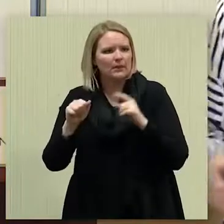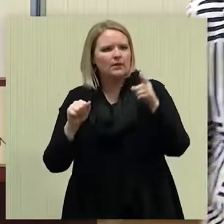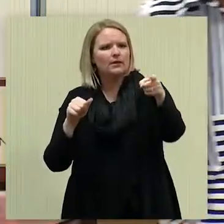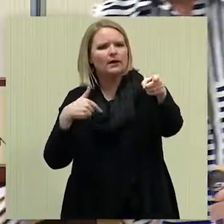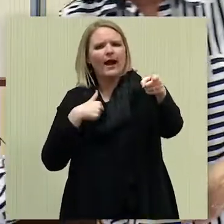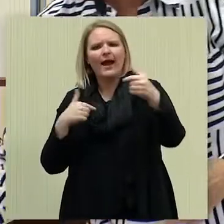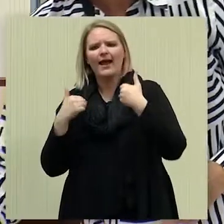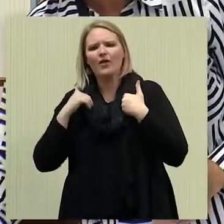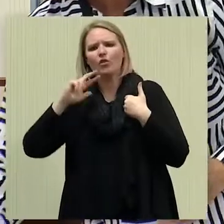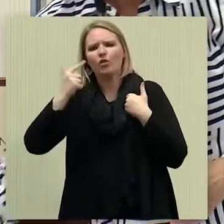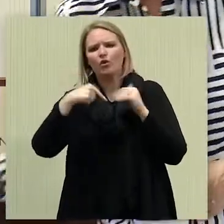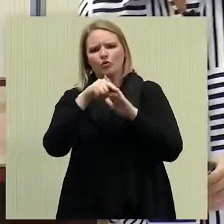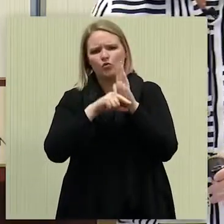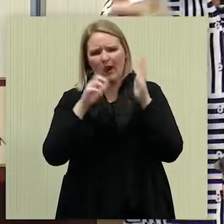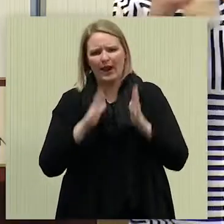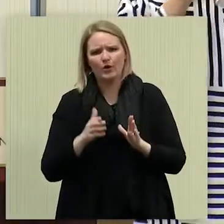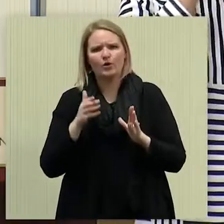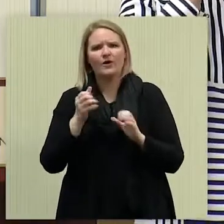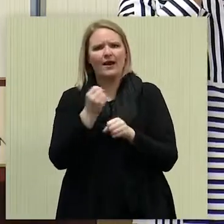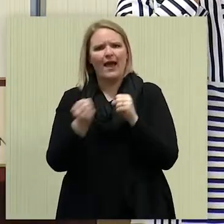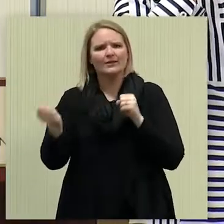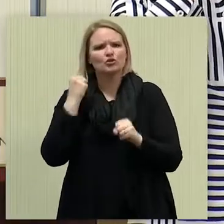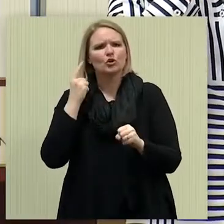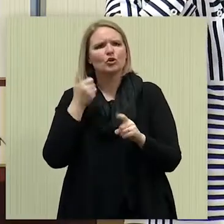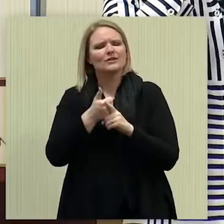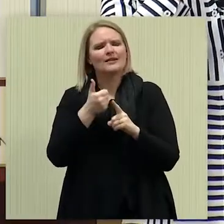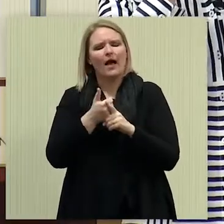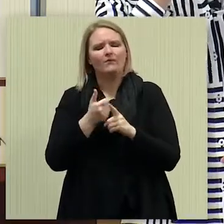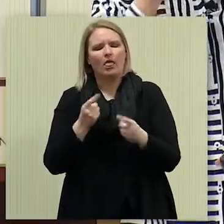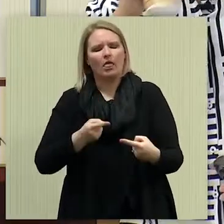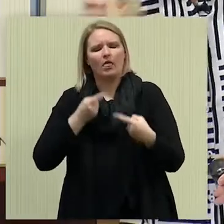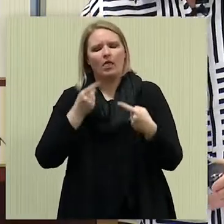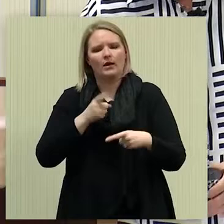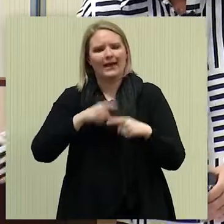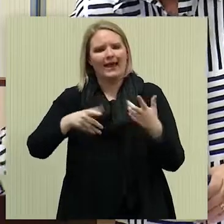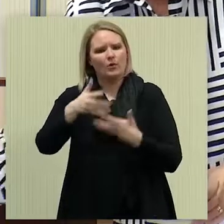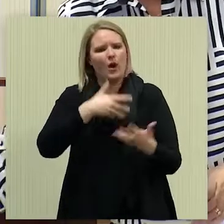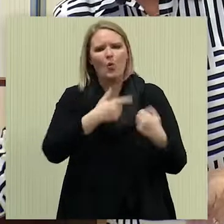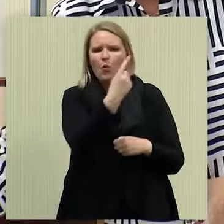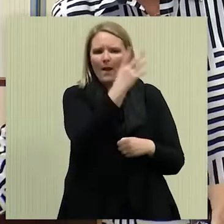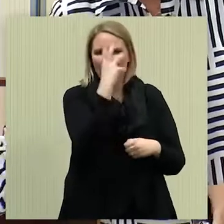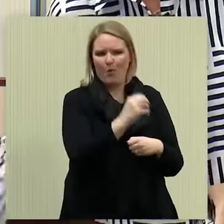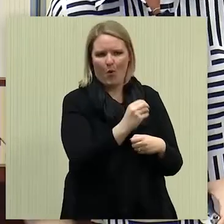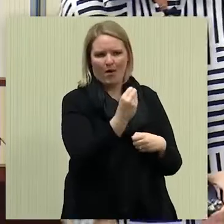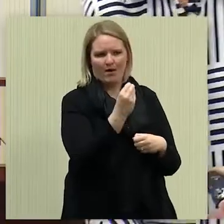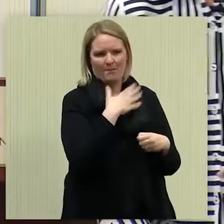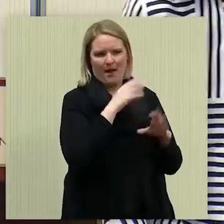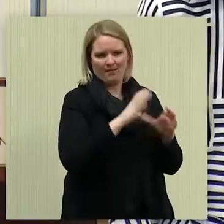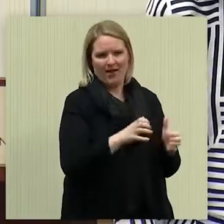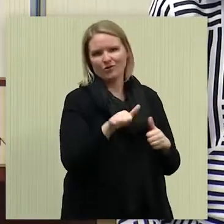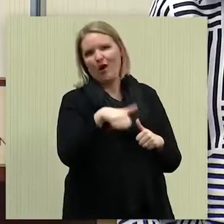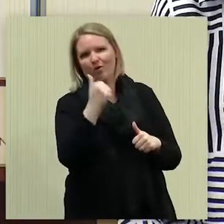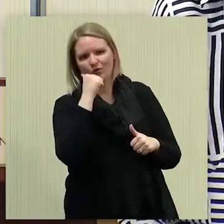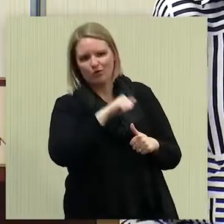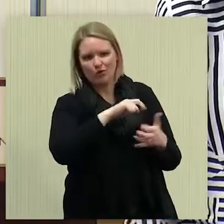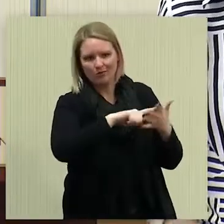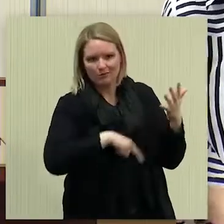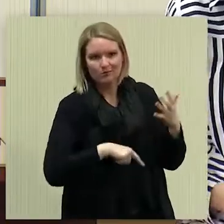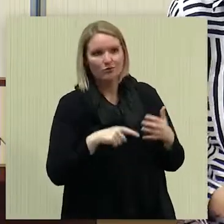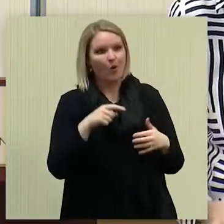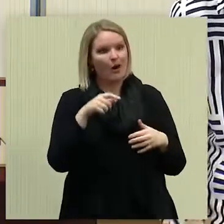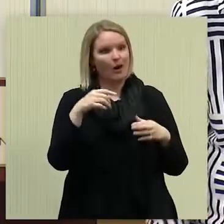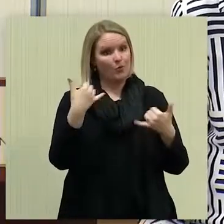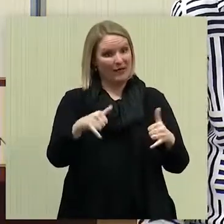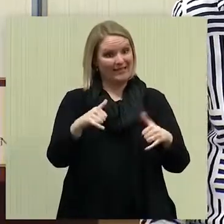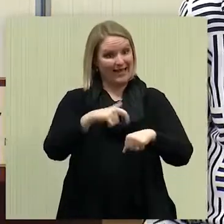third grader last year that had a hard time interacting with other kids. He was the only boy in my class of girls. And so at recess time, we just